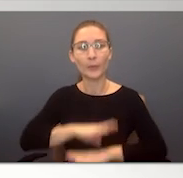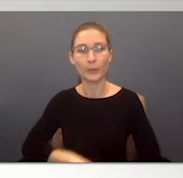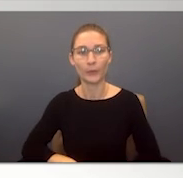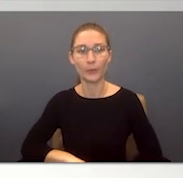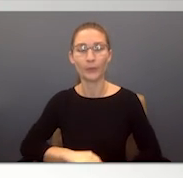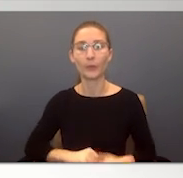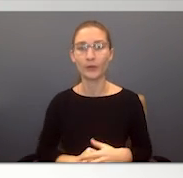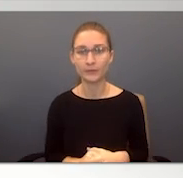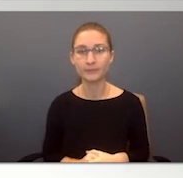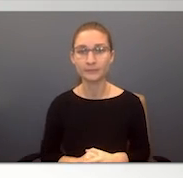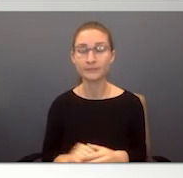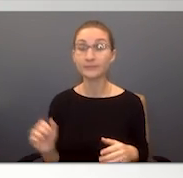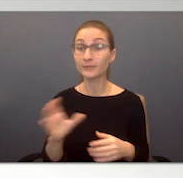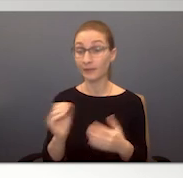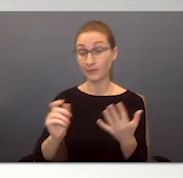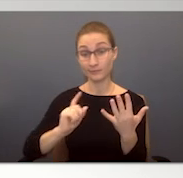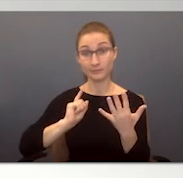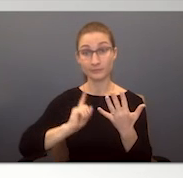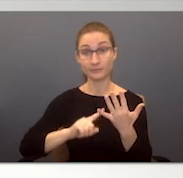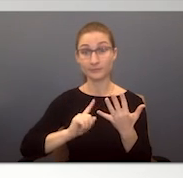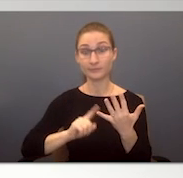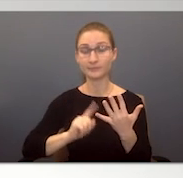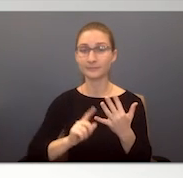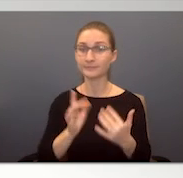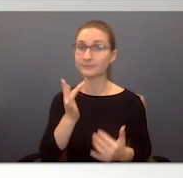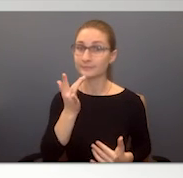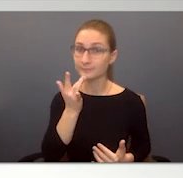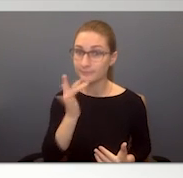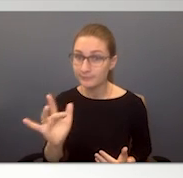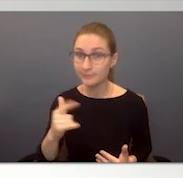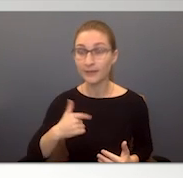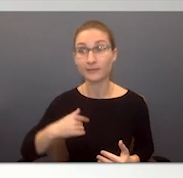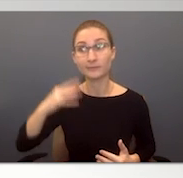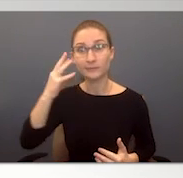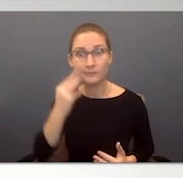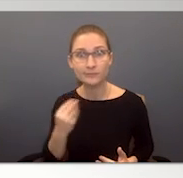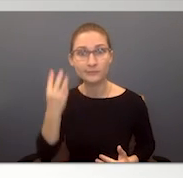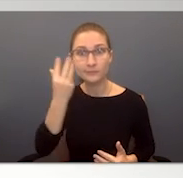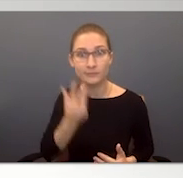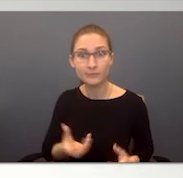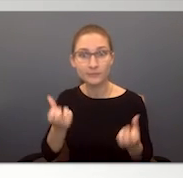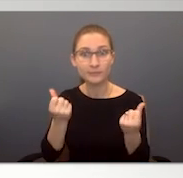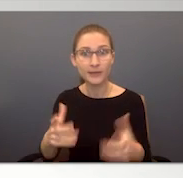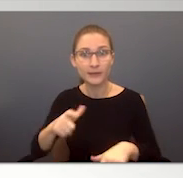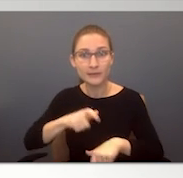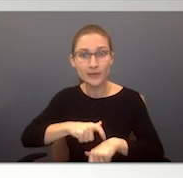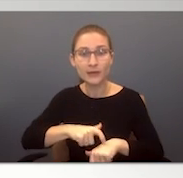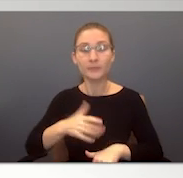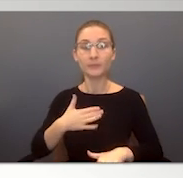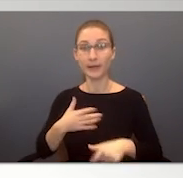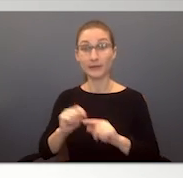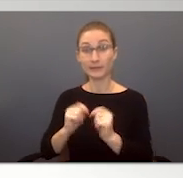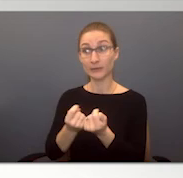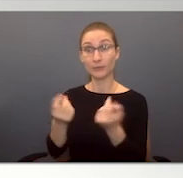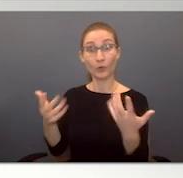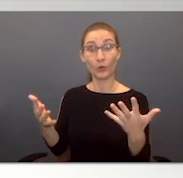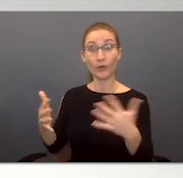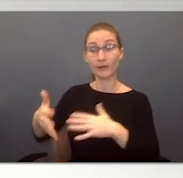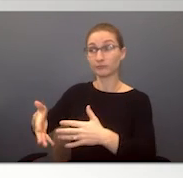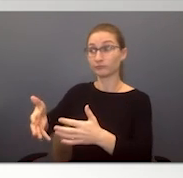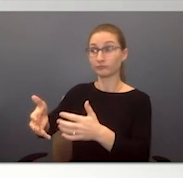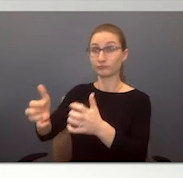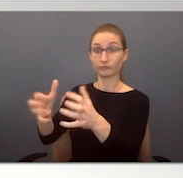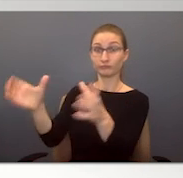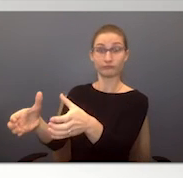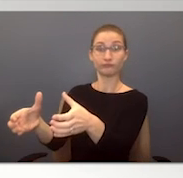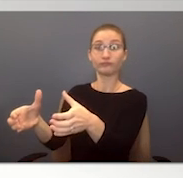when I hear on the news that a hurricane is coming. And then luckily, because I've gone through this before, I already have a team